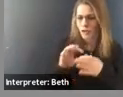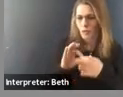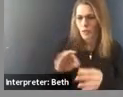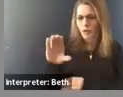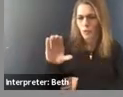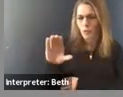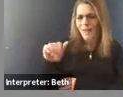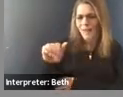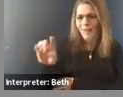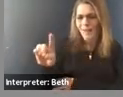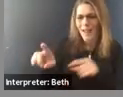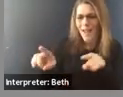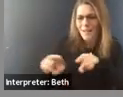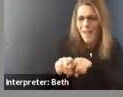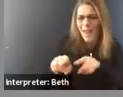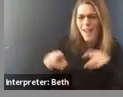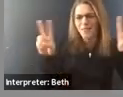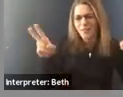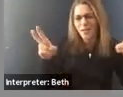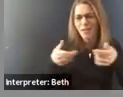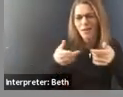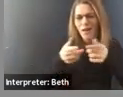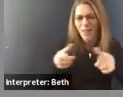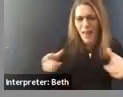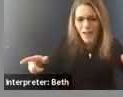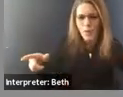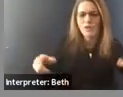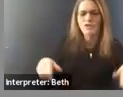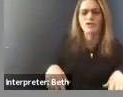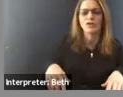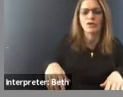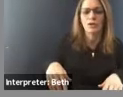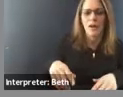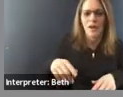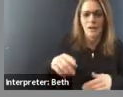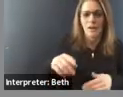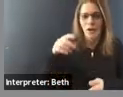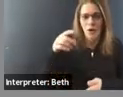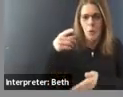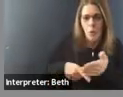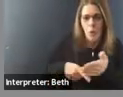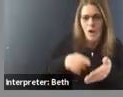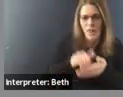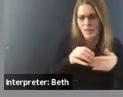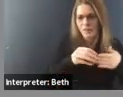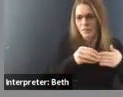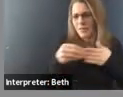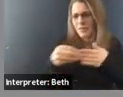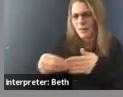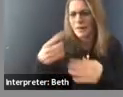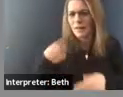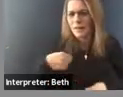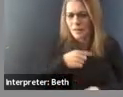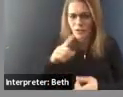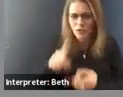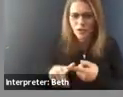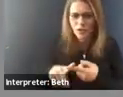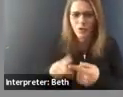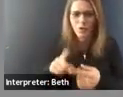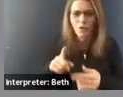And then we're going to go into show and tell. We're going to demonstrate and show things from an